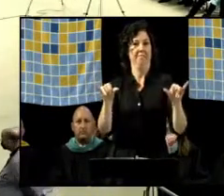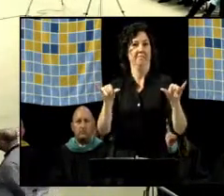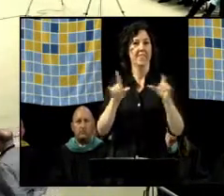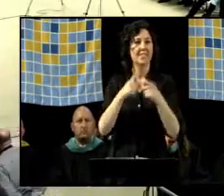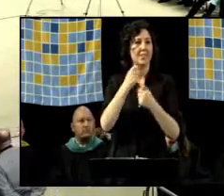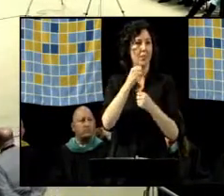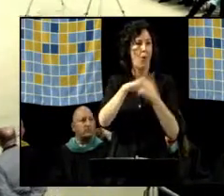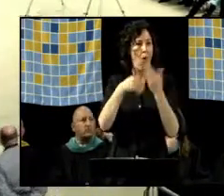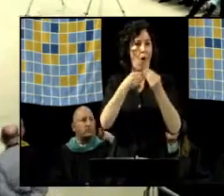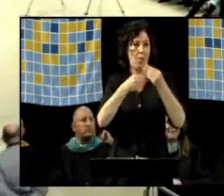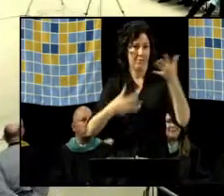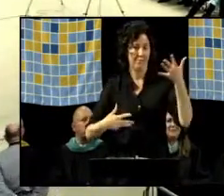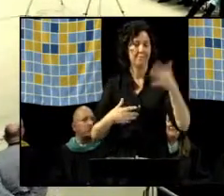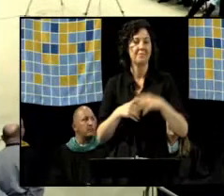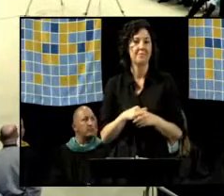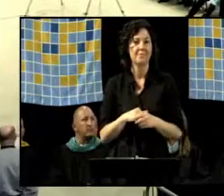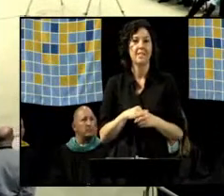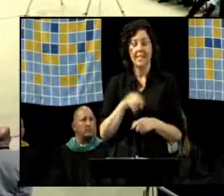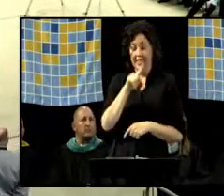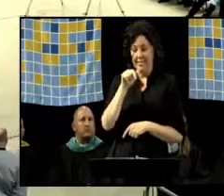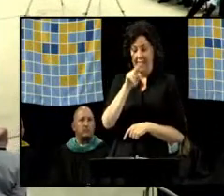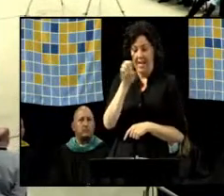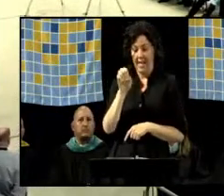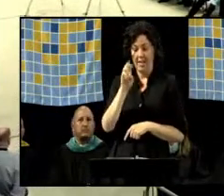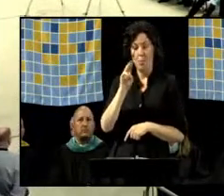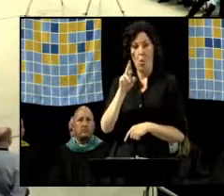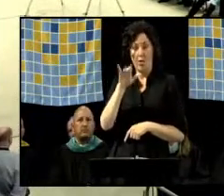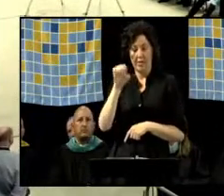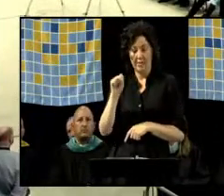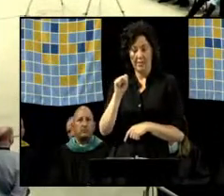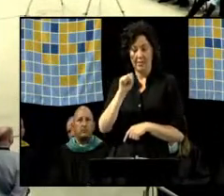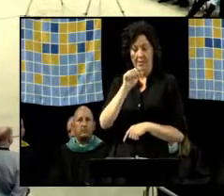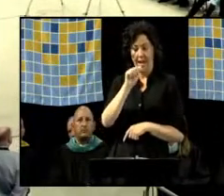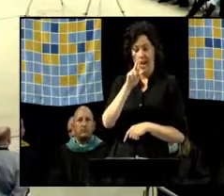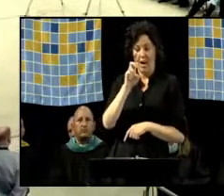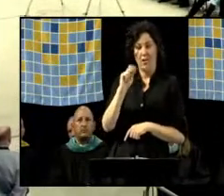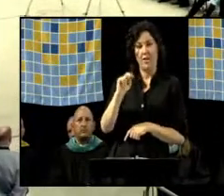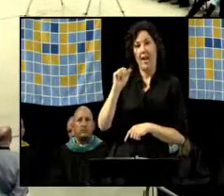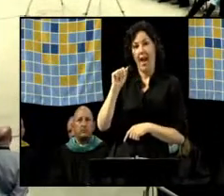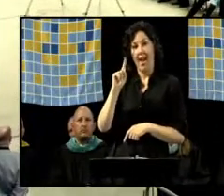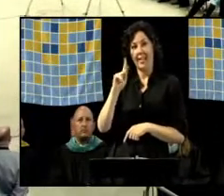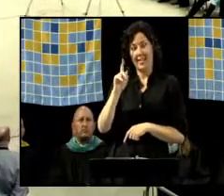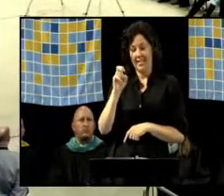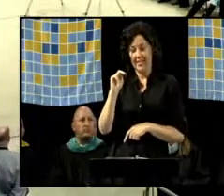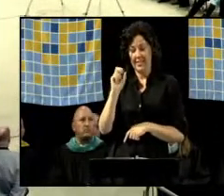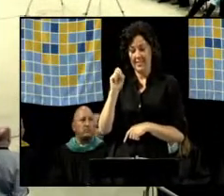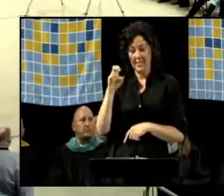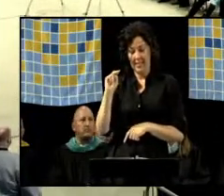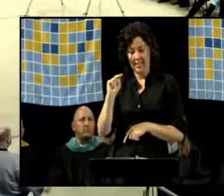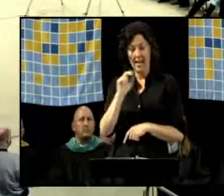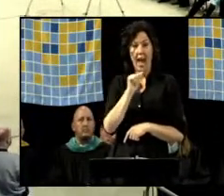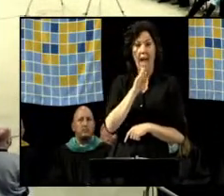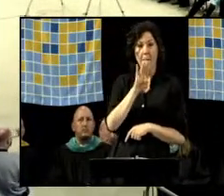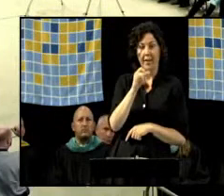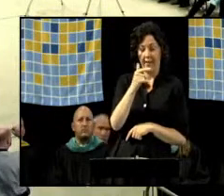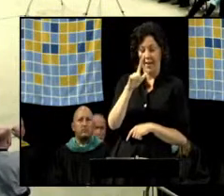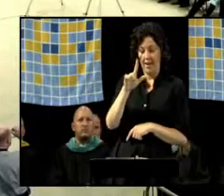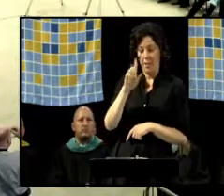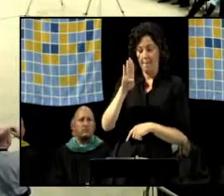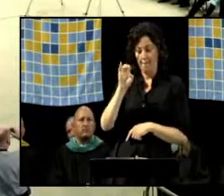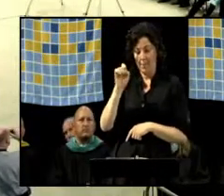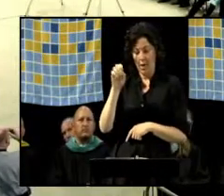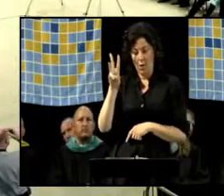been recognized. Zane Morris, Aaron Atkinson, Abigail Blow,